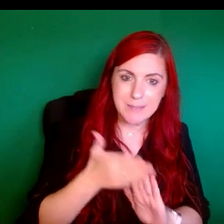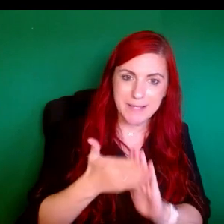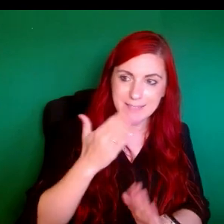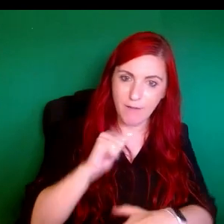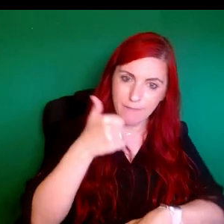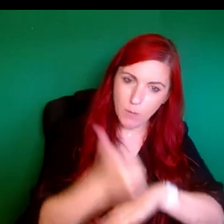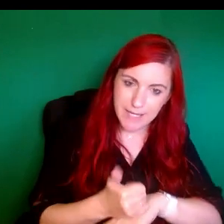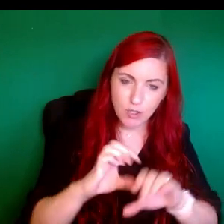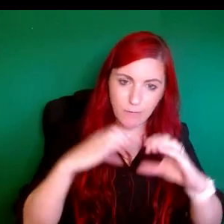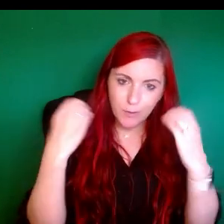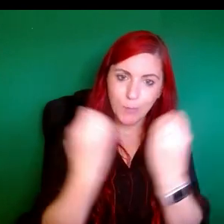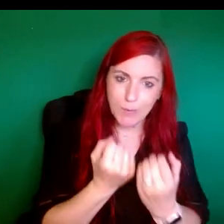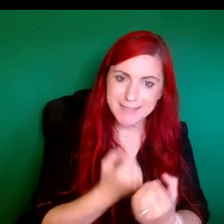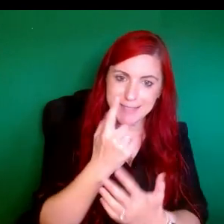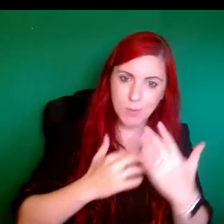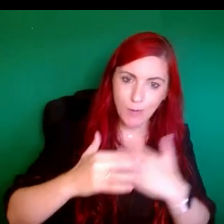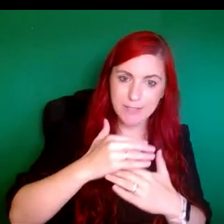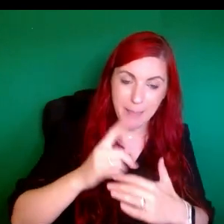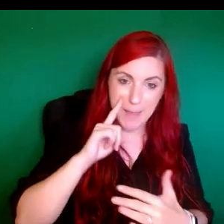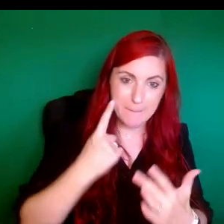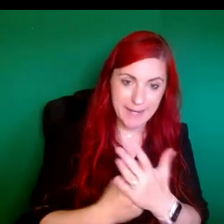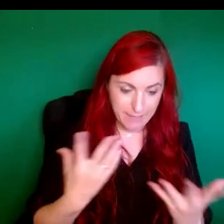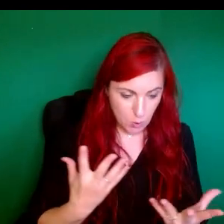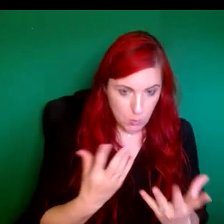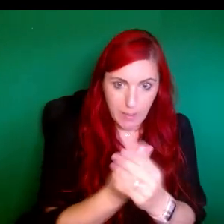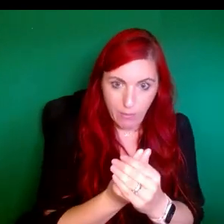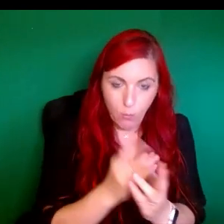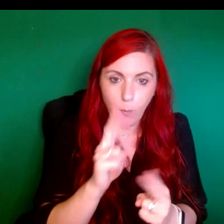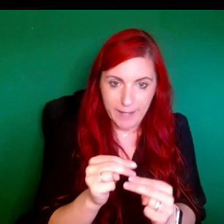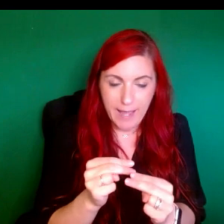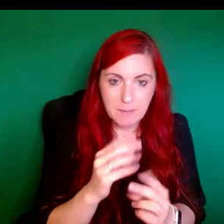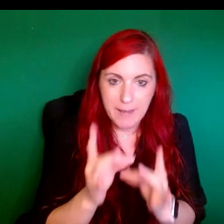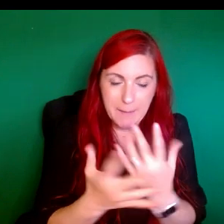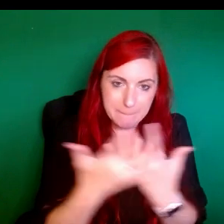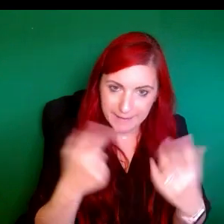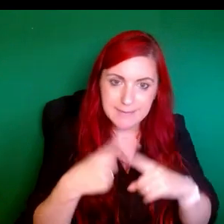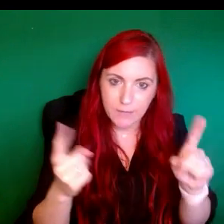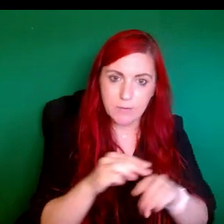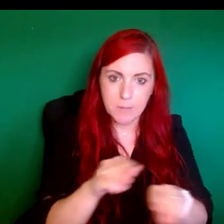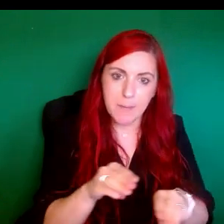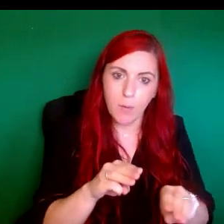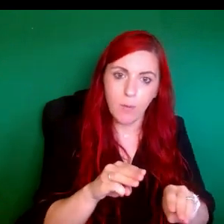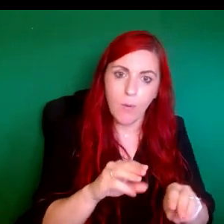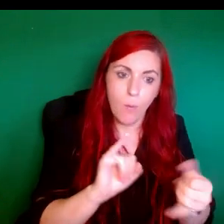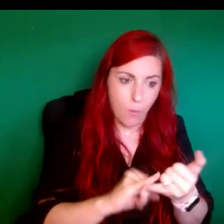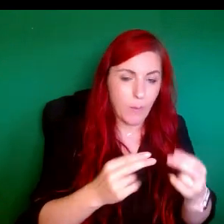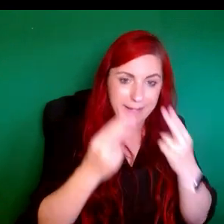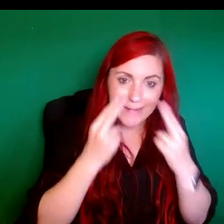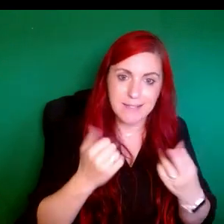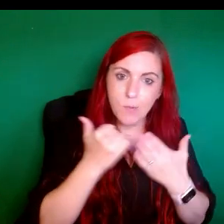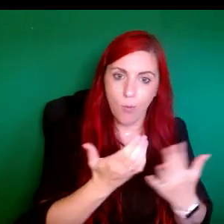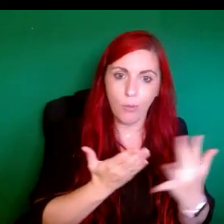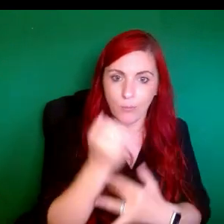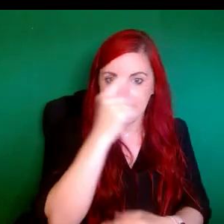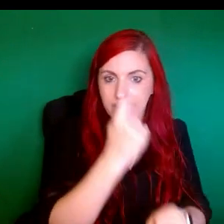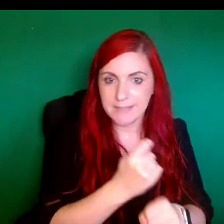COPE Galway is built on a foundation of community spirit and the belief that together we can make a significant difference in the lives of